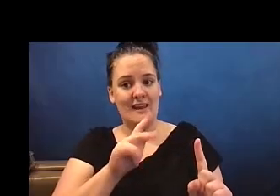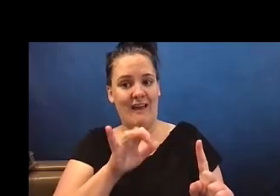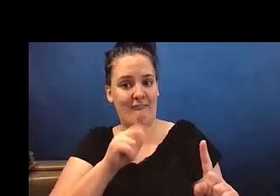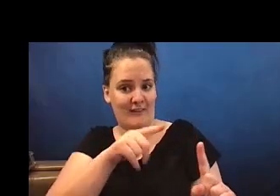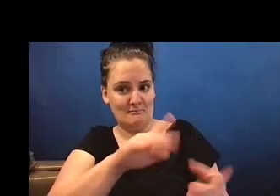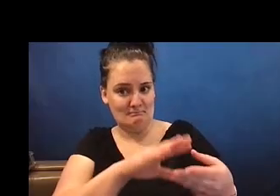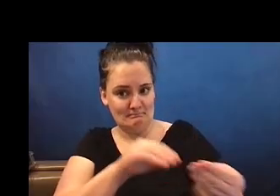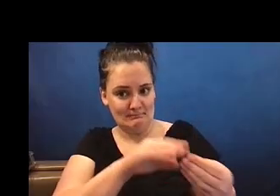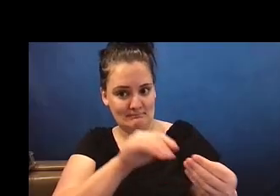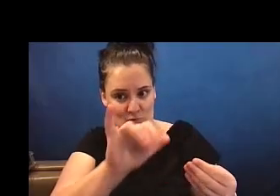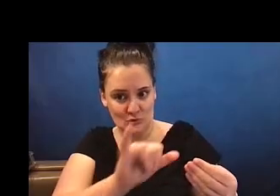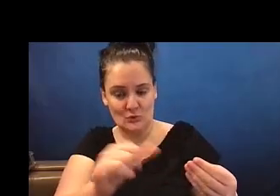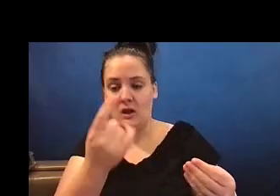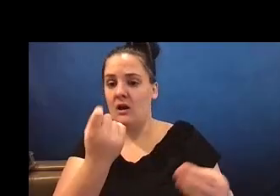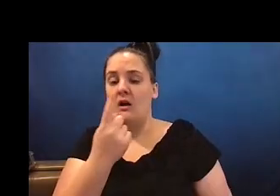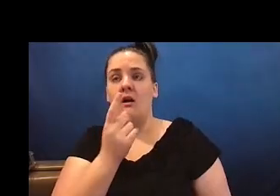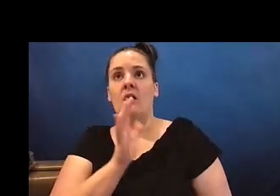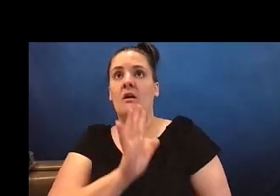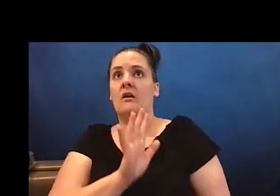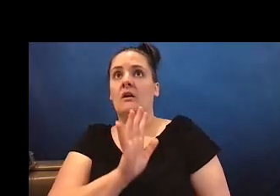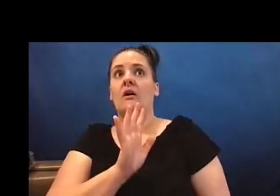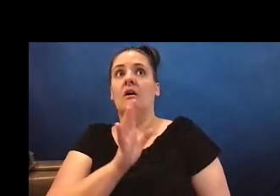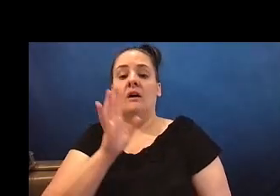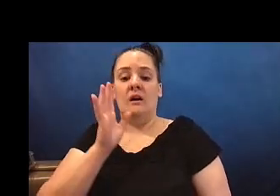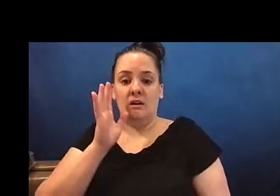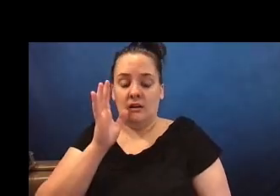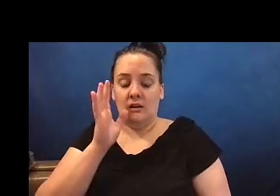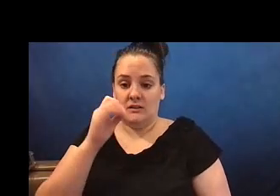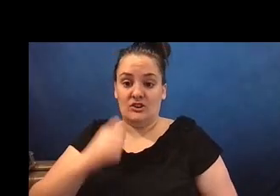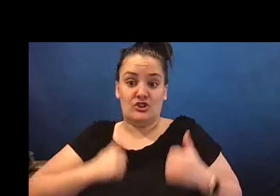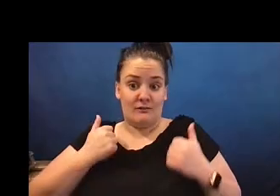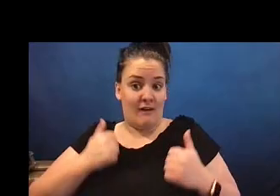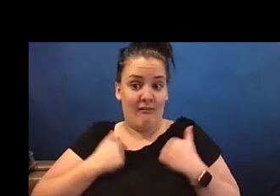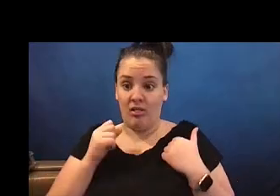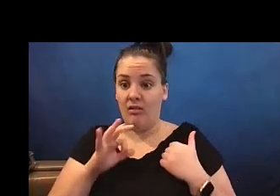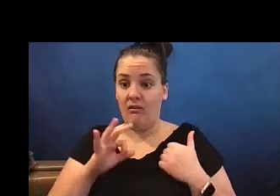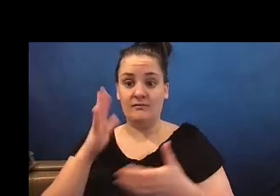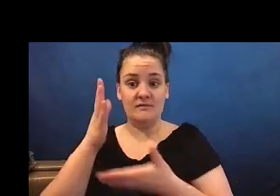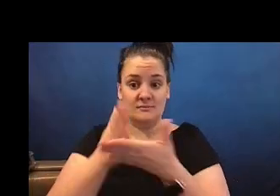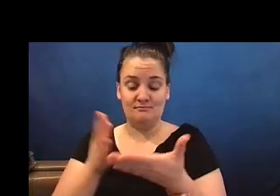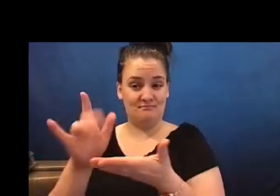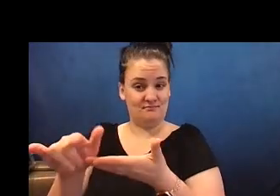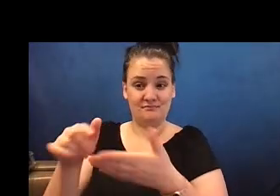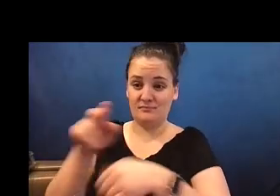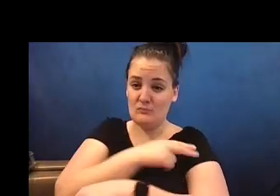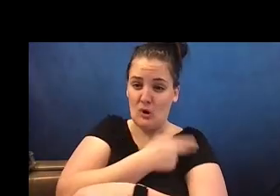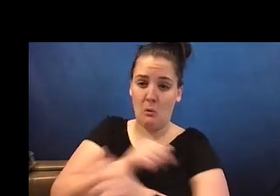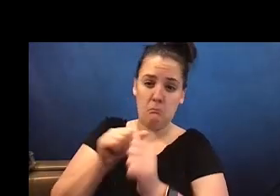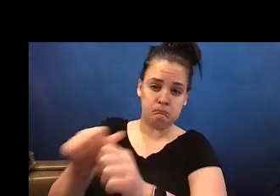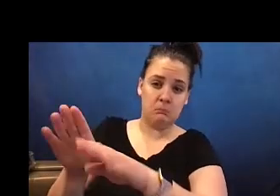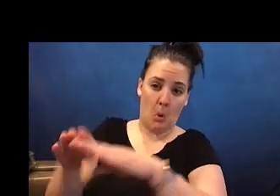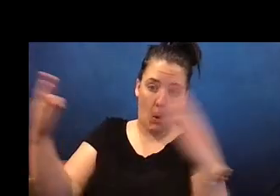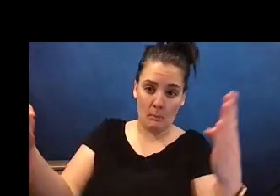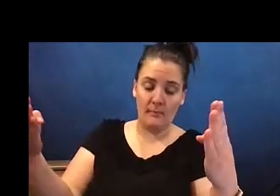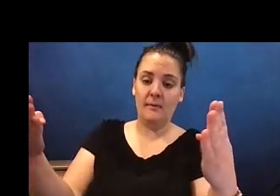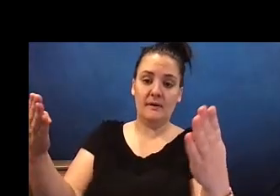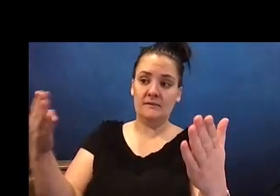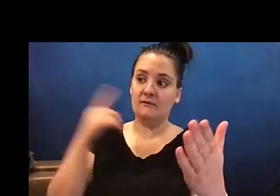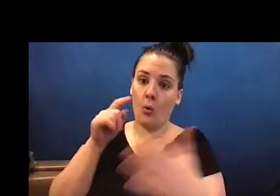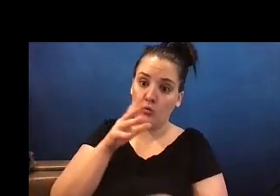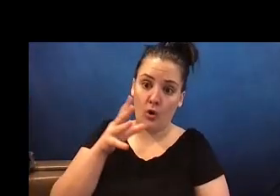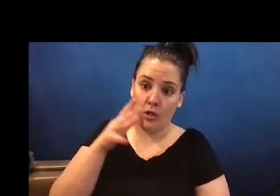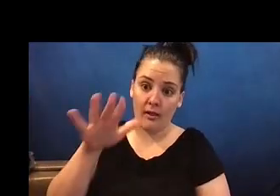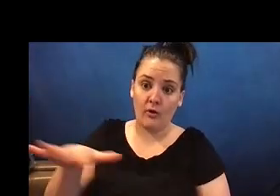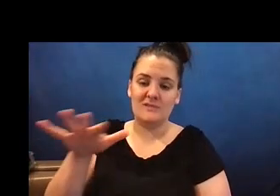going to have to, the survival of some of the hospitals in our rural areas is not just